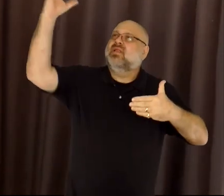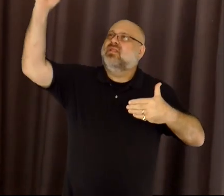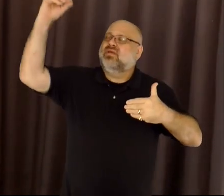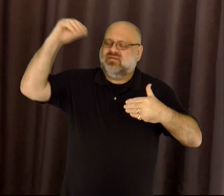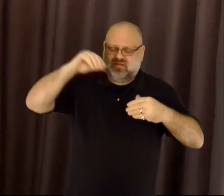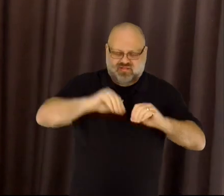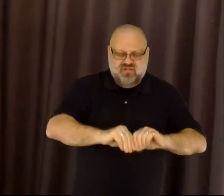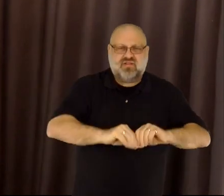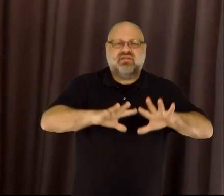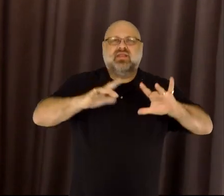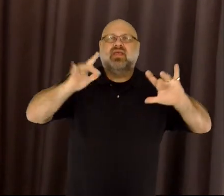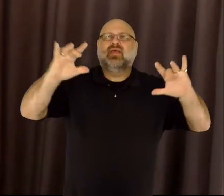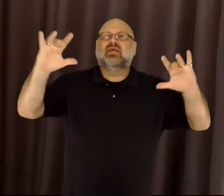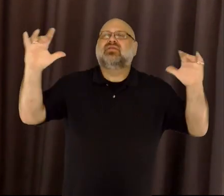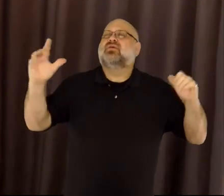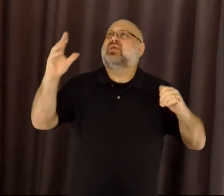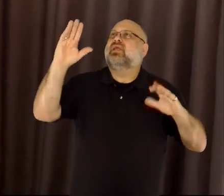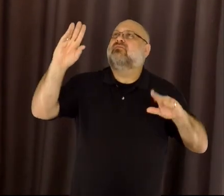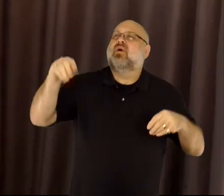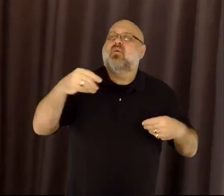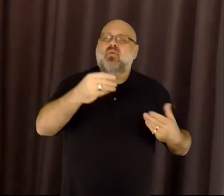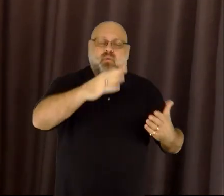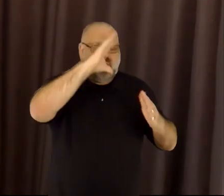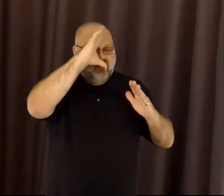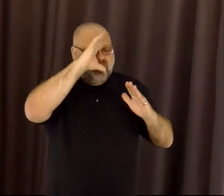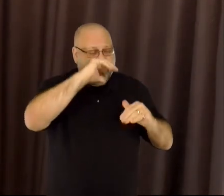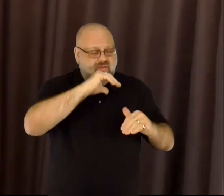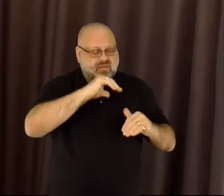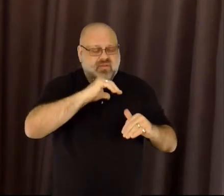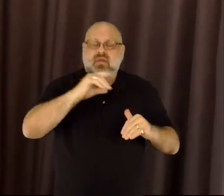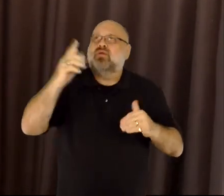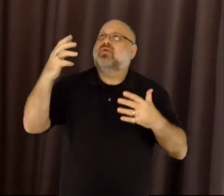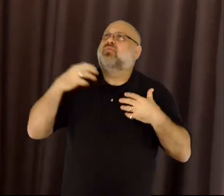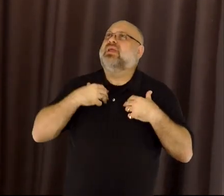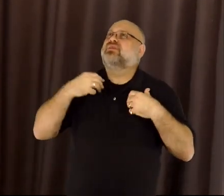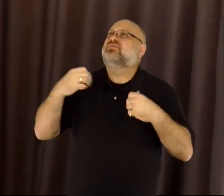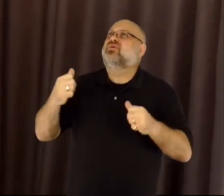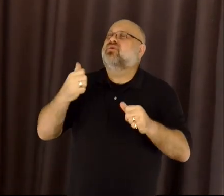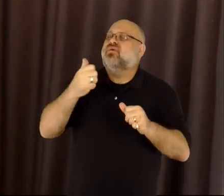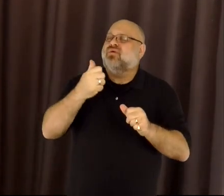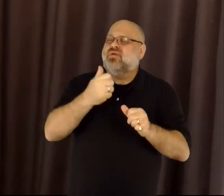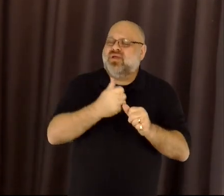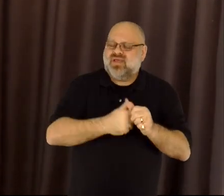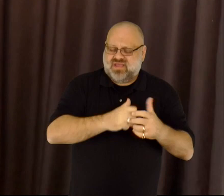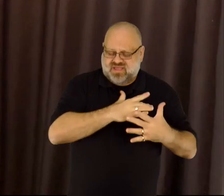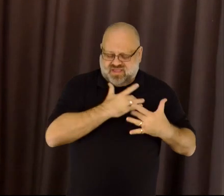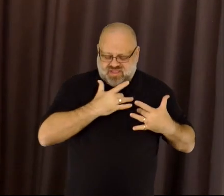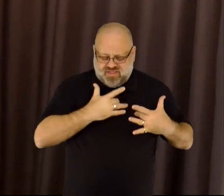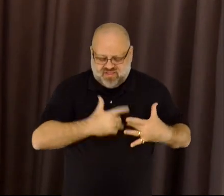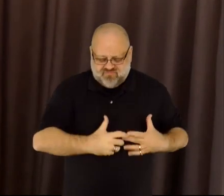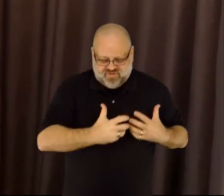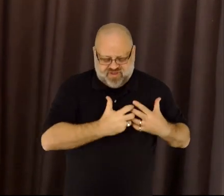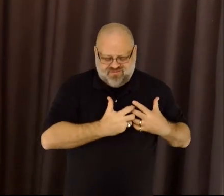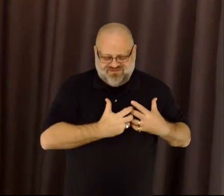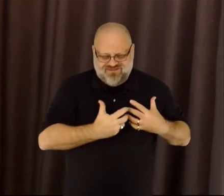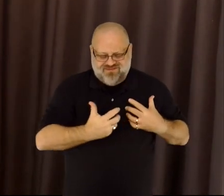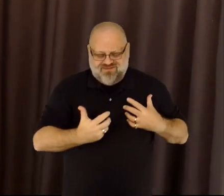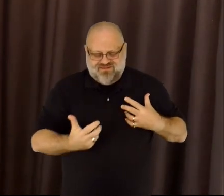the darkness, you give hope, you restore